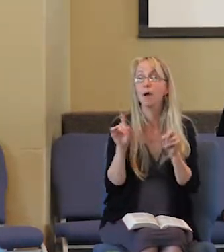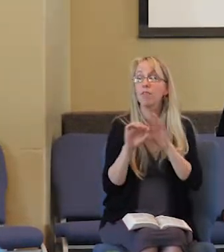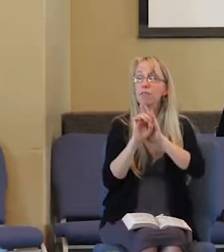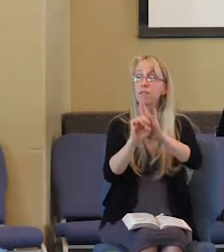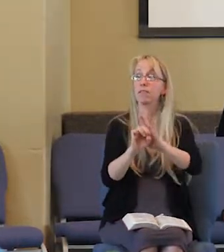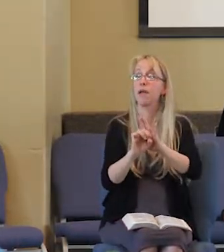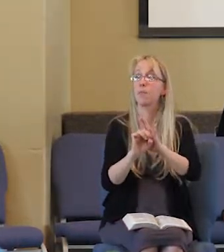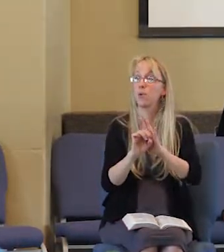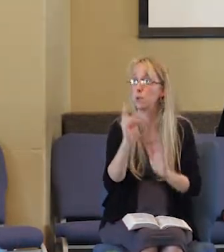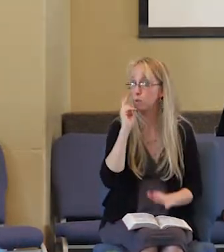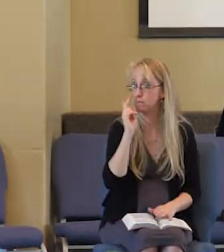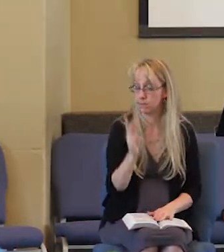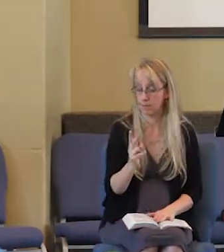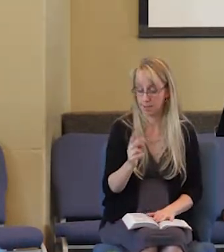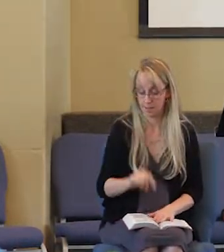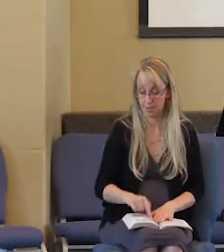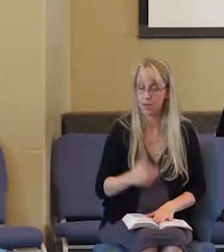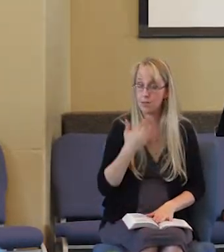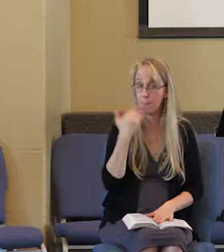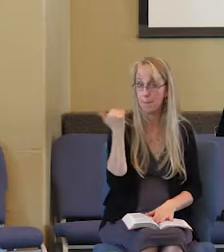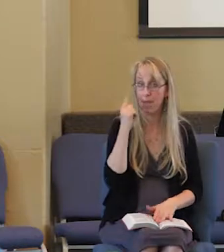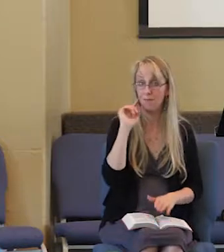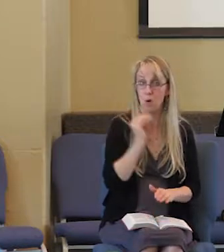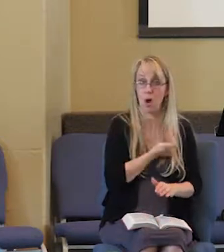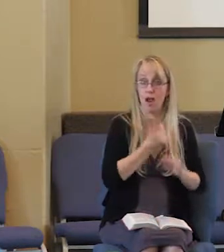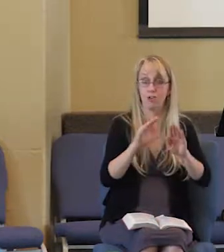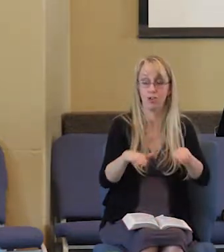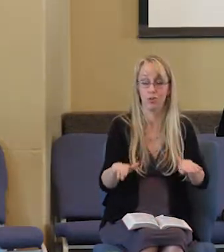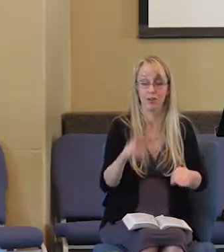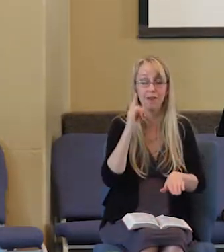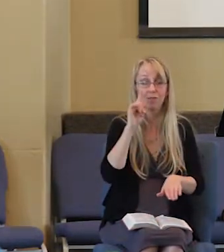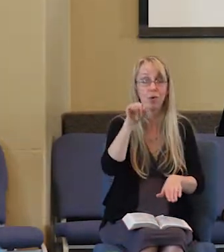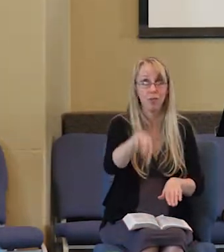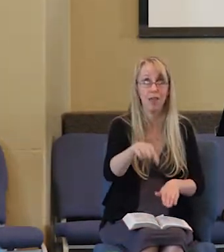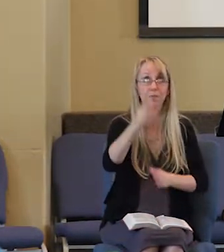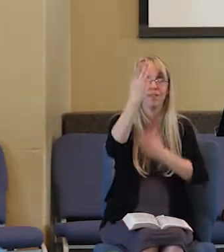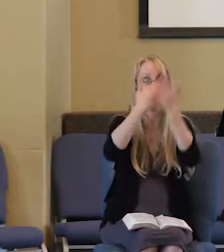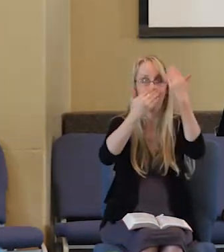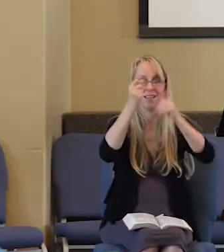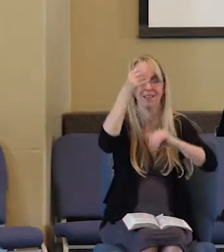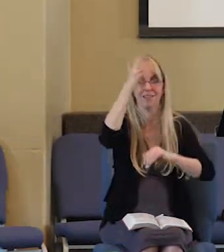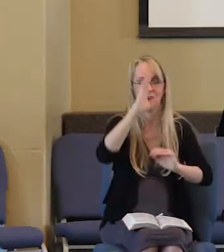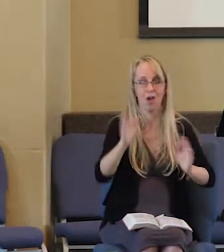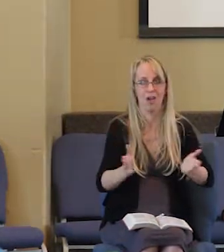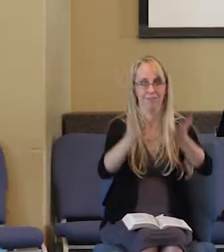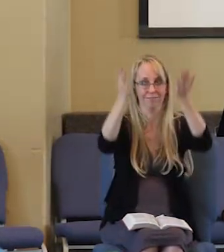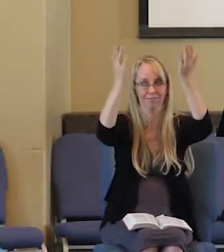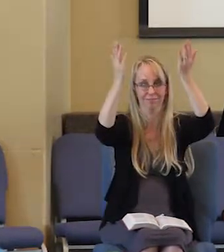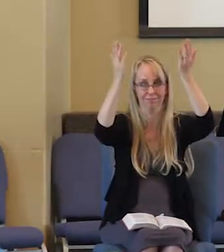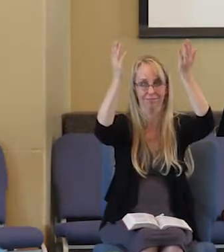children. But the example we see here is that the best for our children is for them to be in the hands of God.